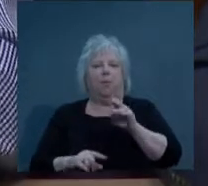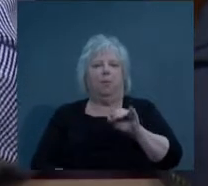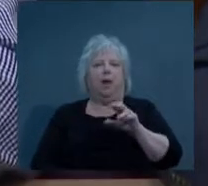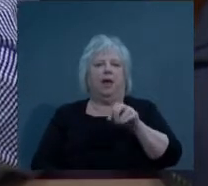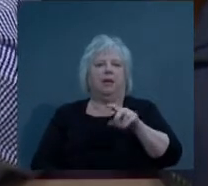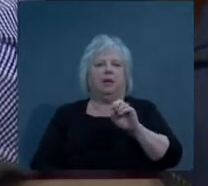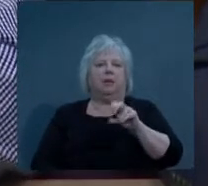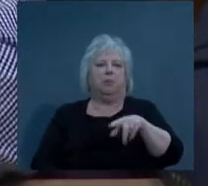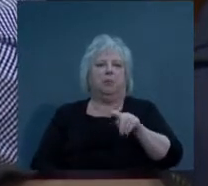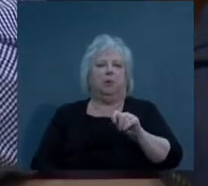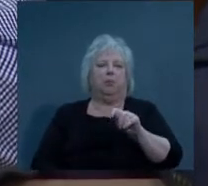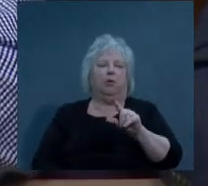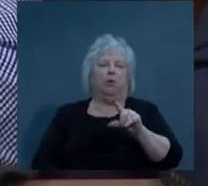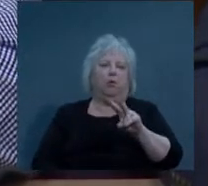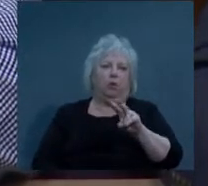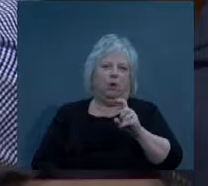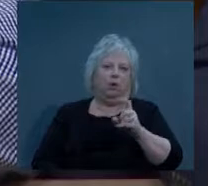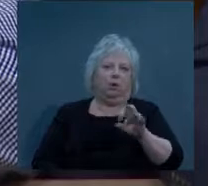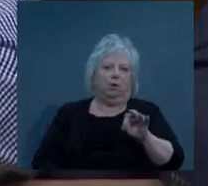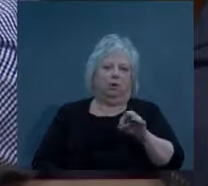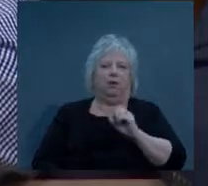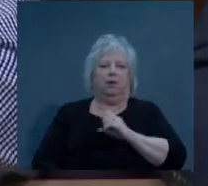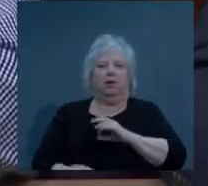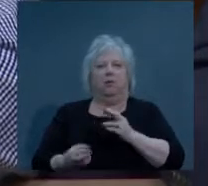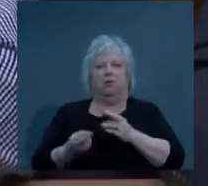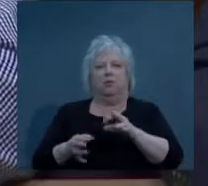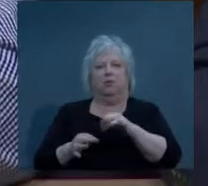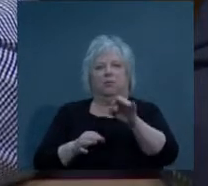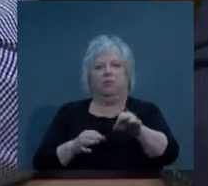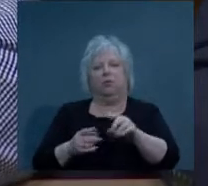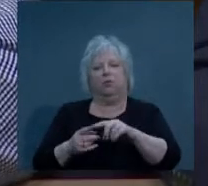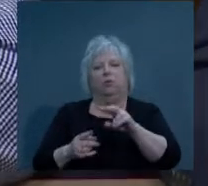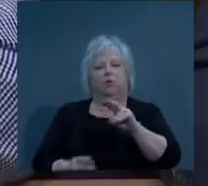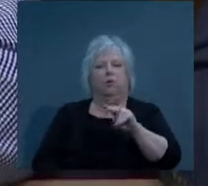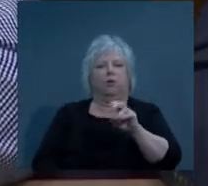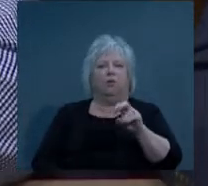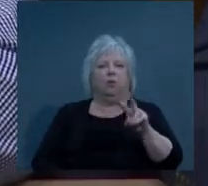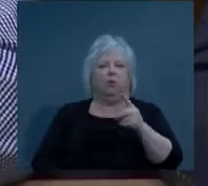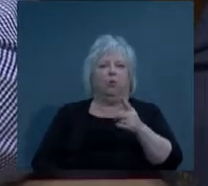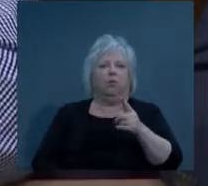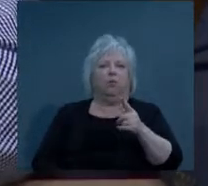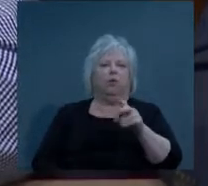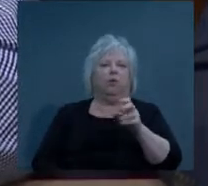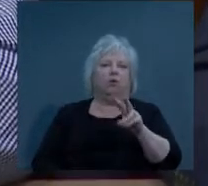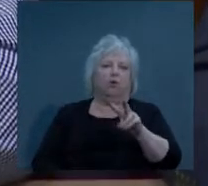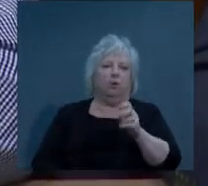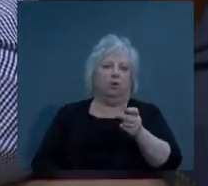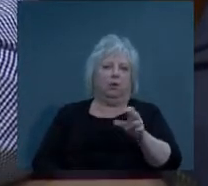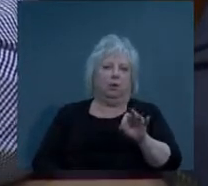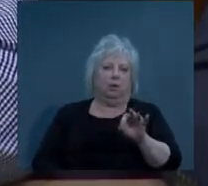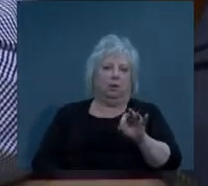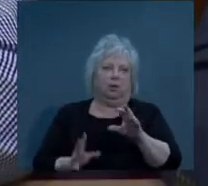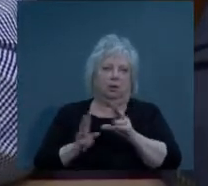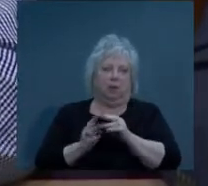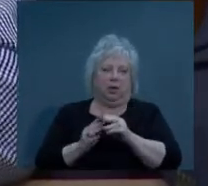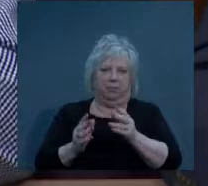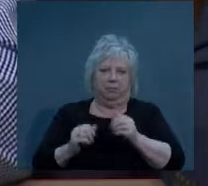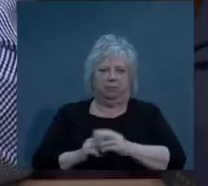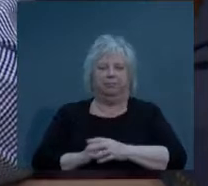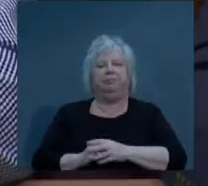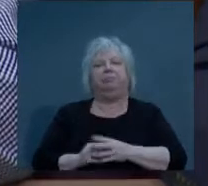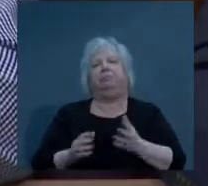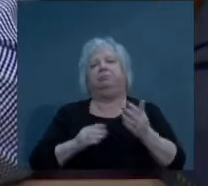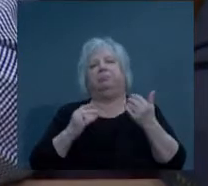2019. Staff recommends deferral of this item to the November 21st, 2019 meeting. The